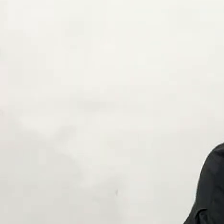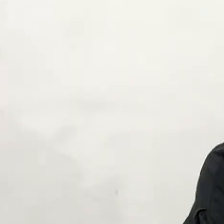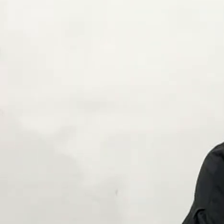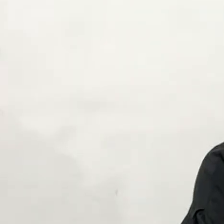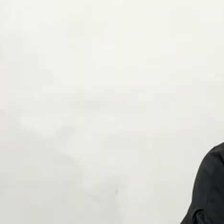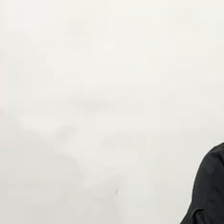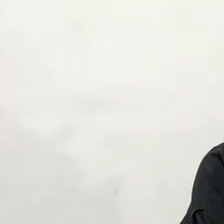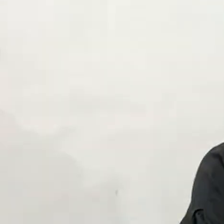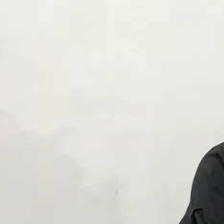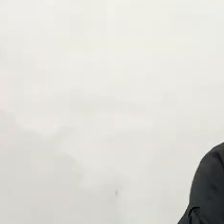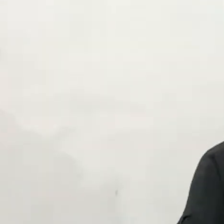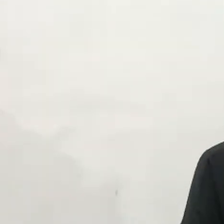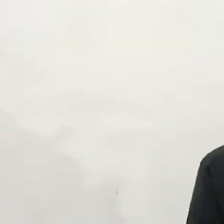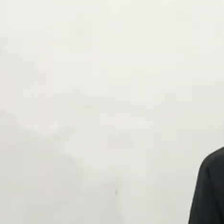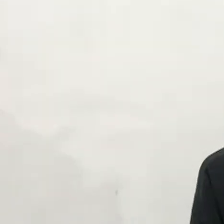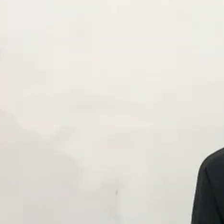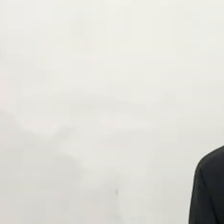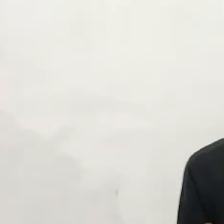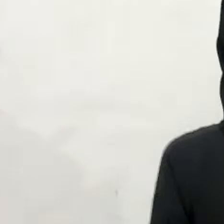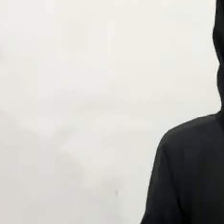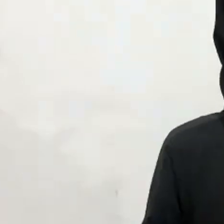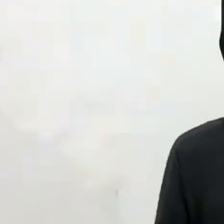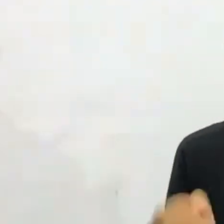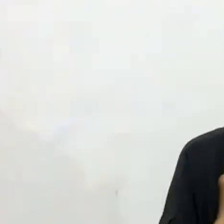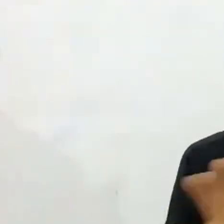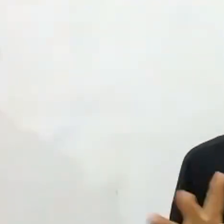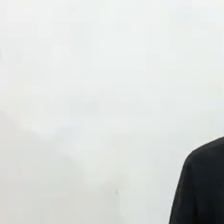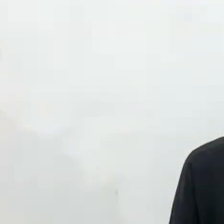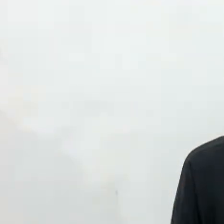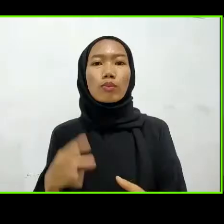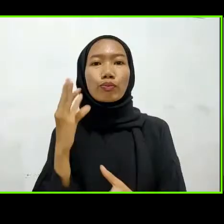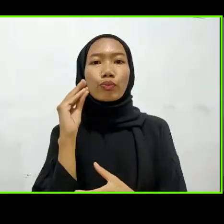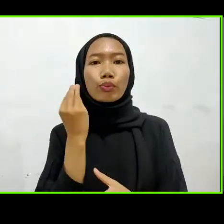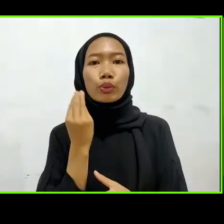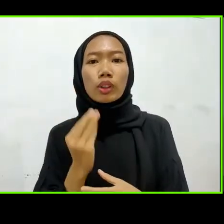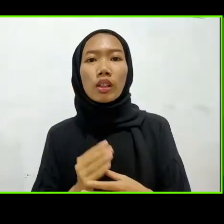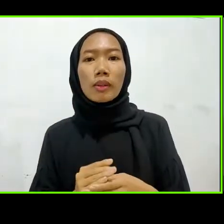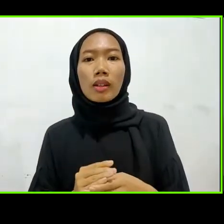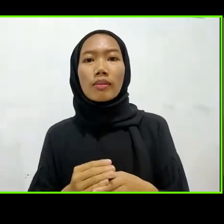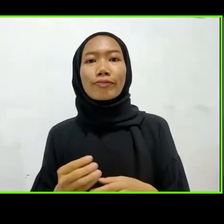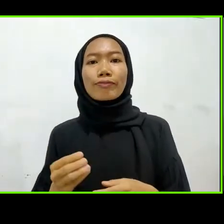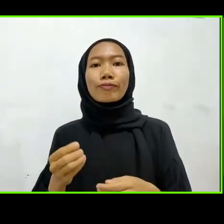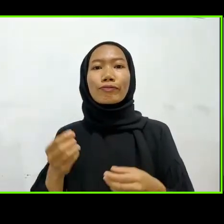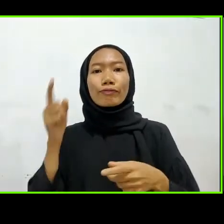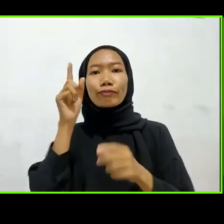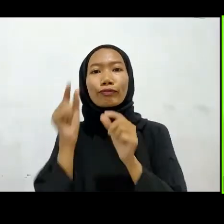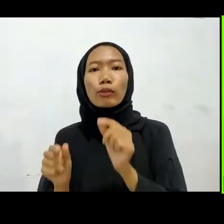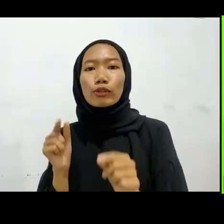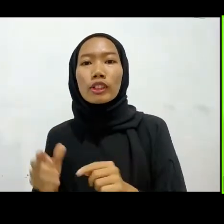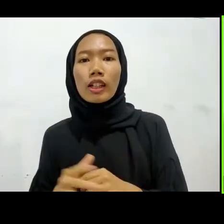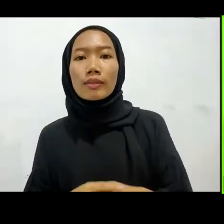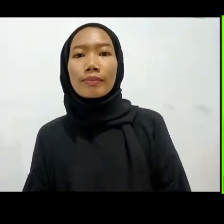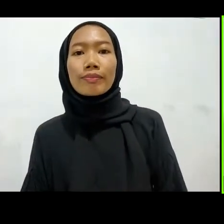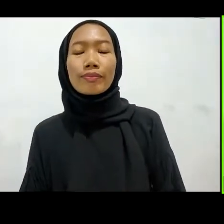That's what that person needed in that case. Here we have this person. How do we get a service to them?